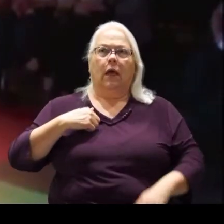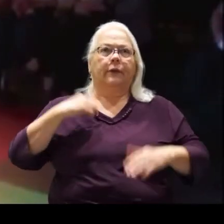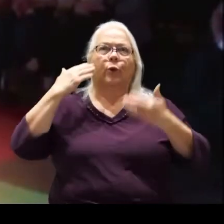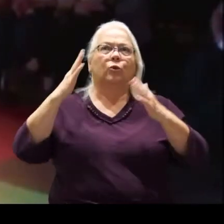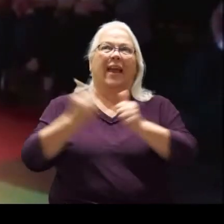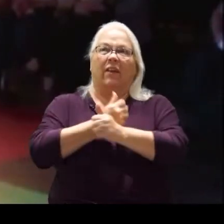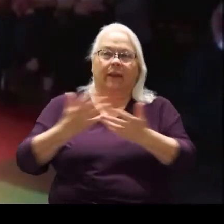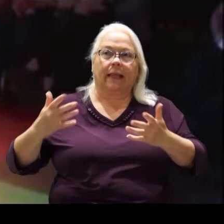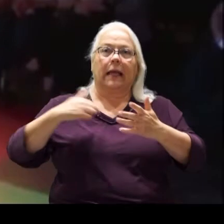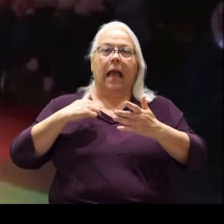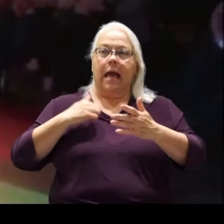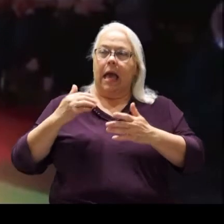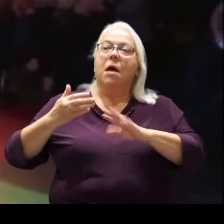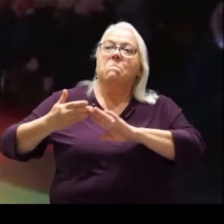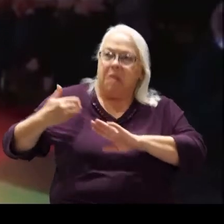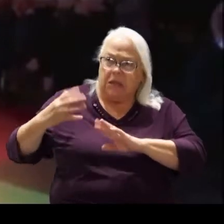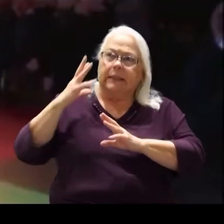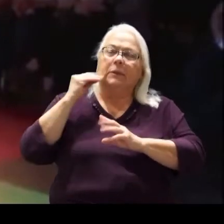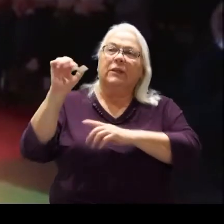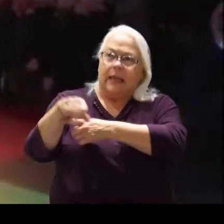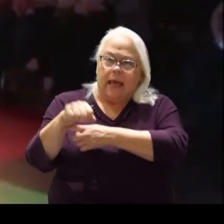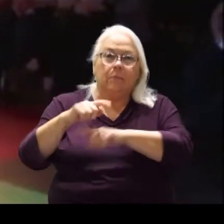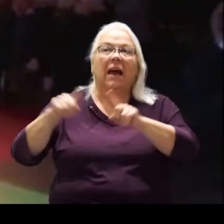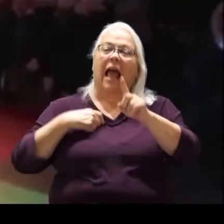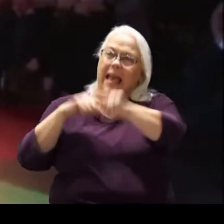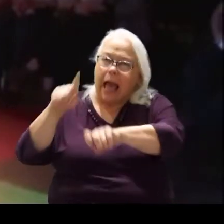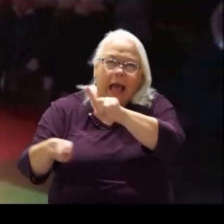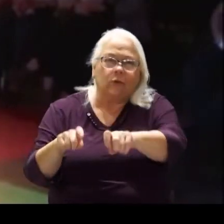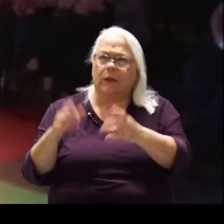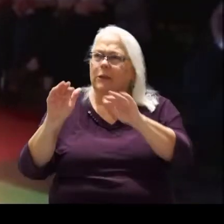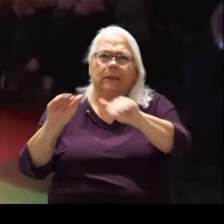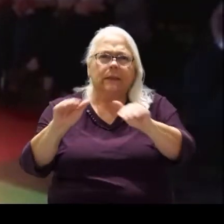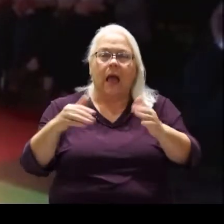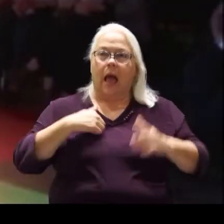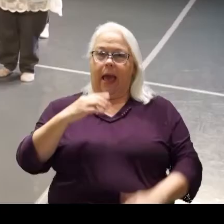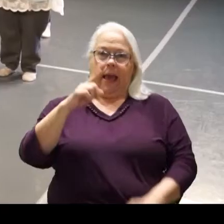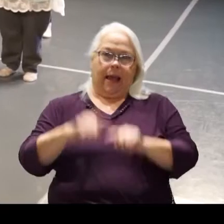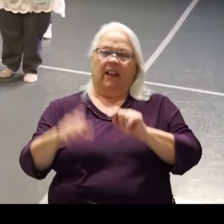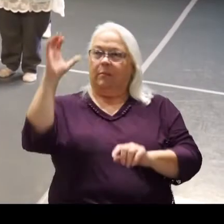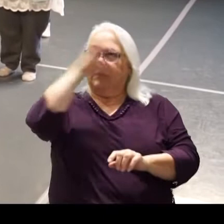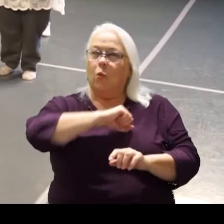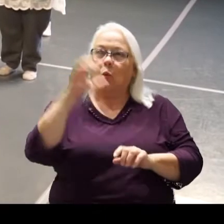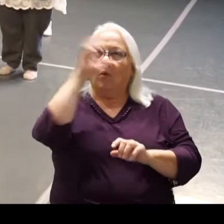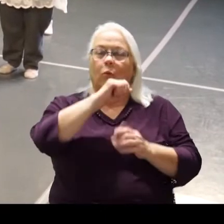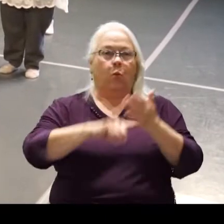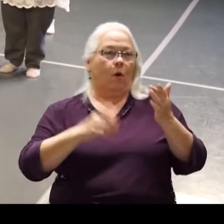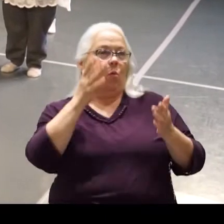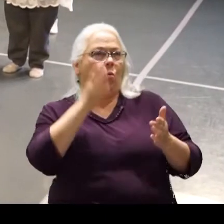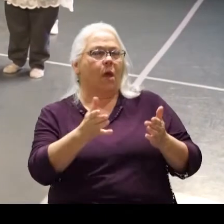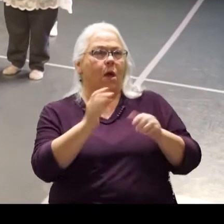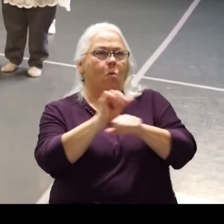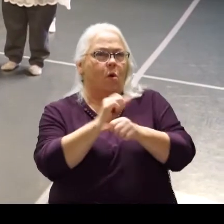ask, collaborate, I build on past performances in order to ensure that I'm not making assumptions about what will or will not